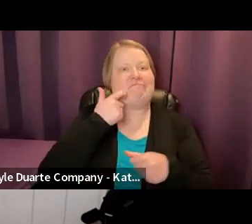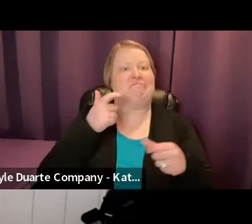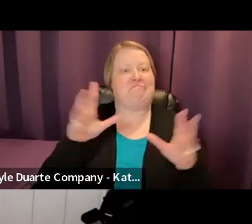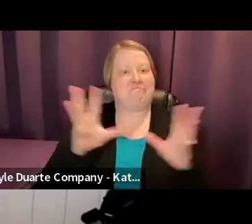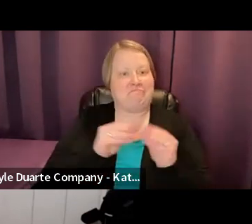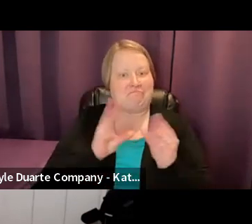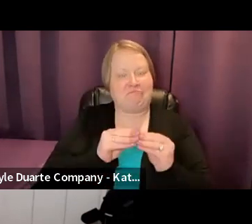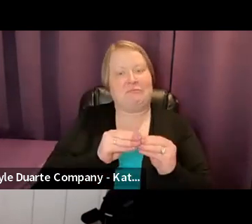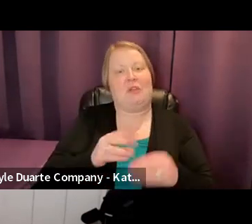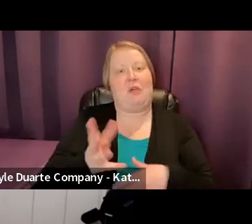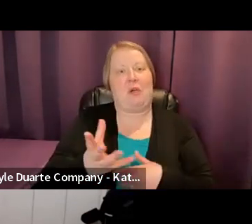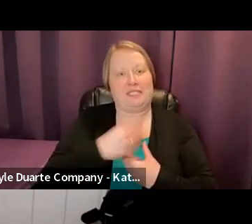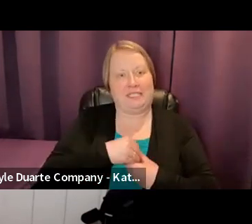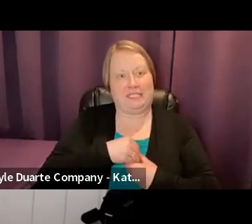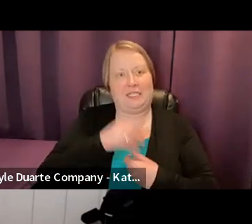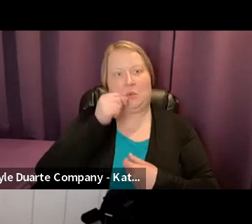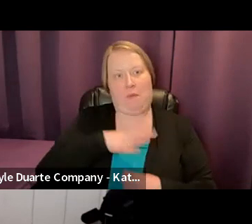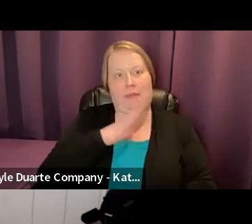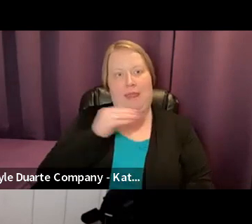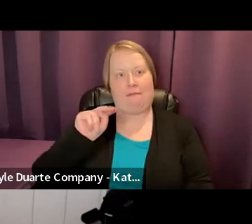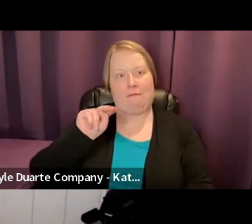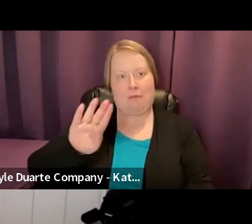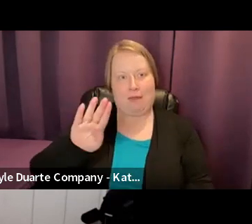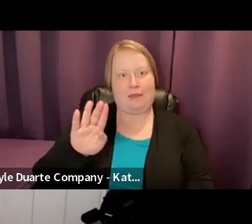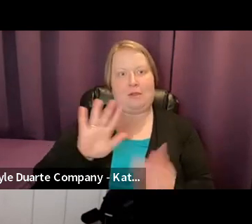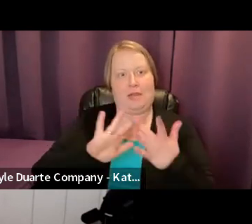Non-Binary Network's Liberating Webinars series.